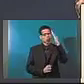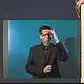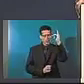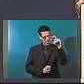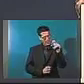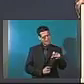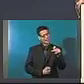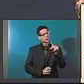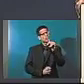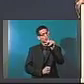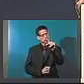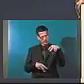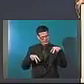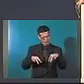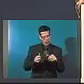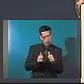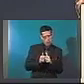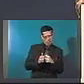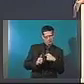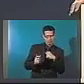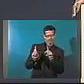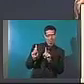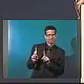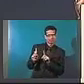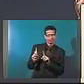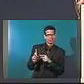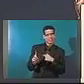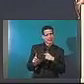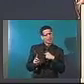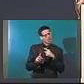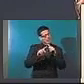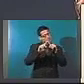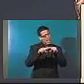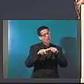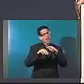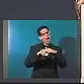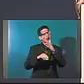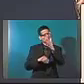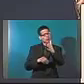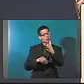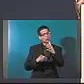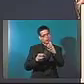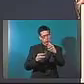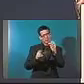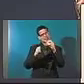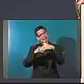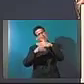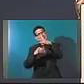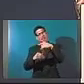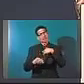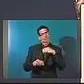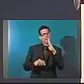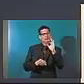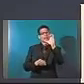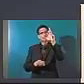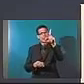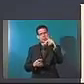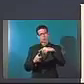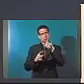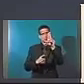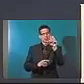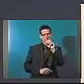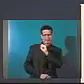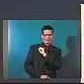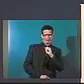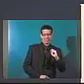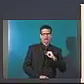I need you by my side. And I am counting on you to send me back to the United States Senate so we